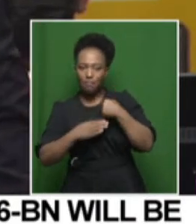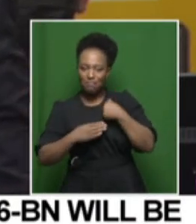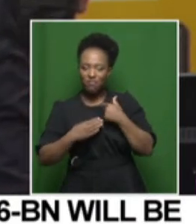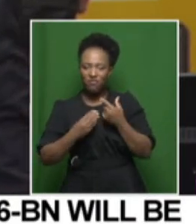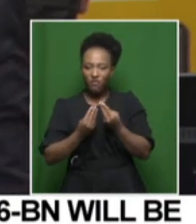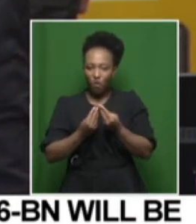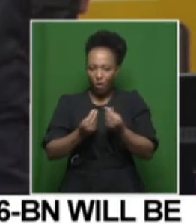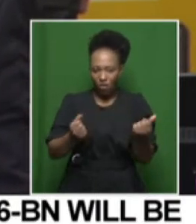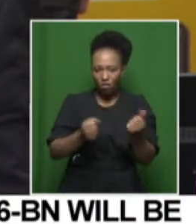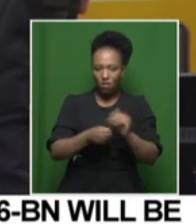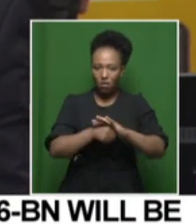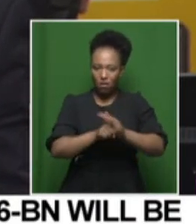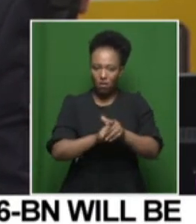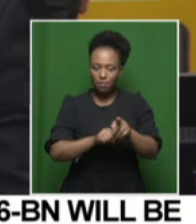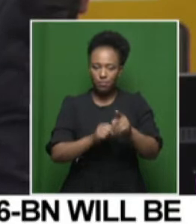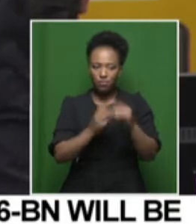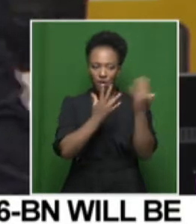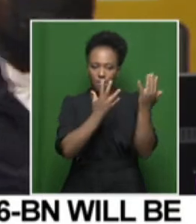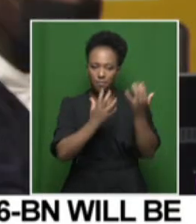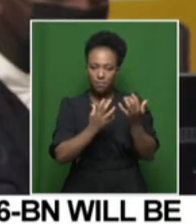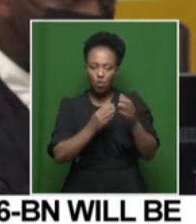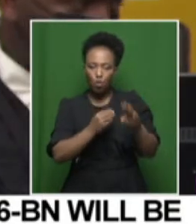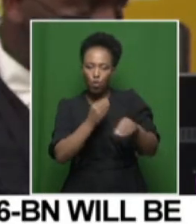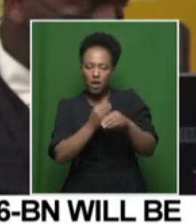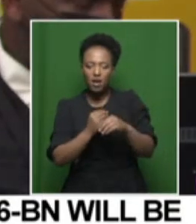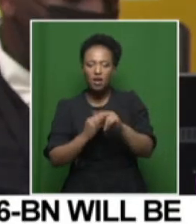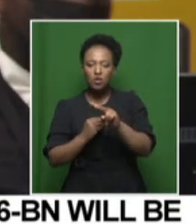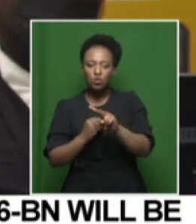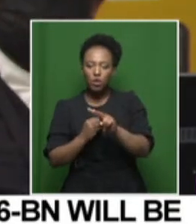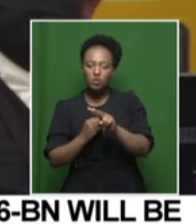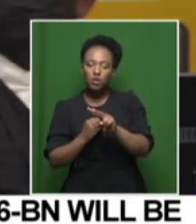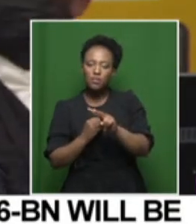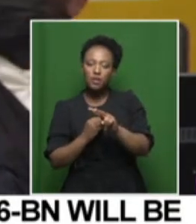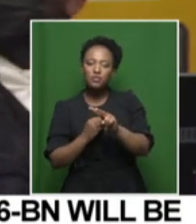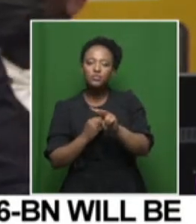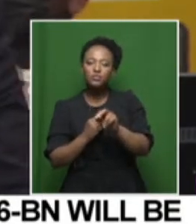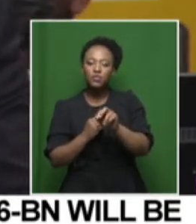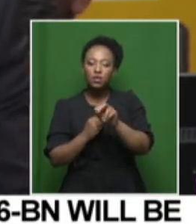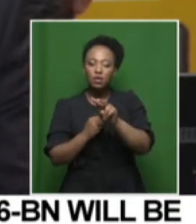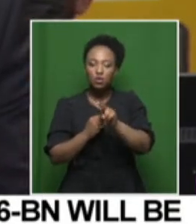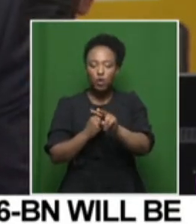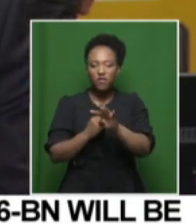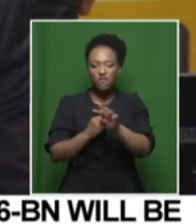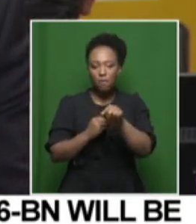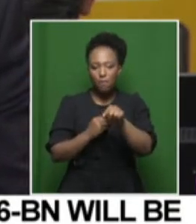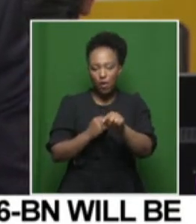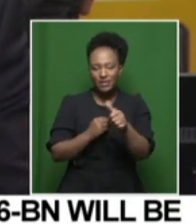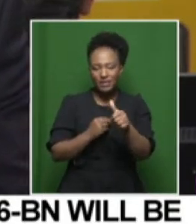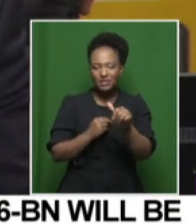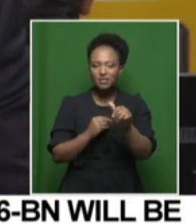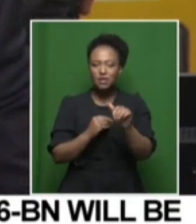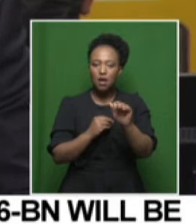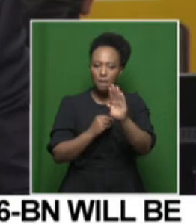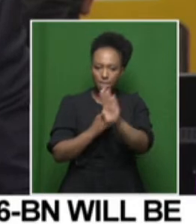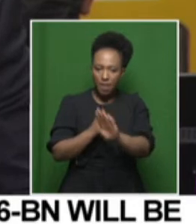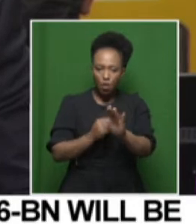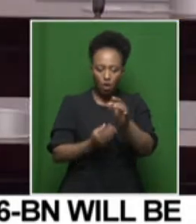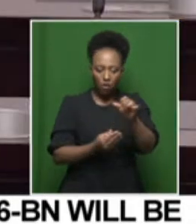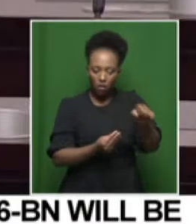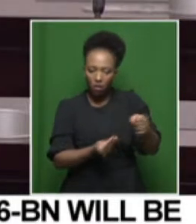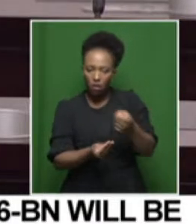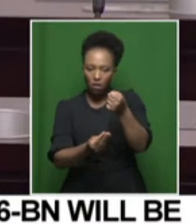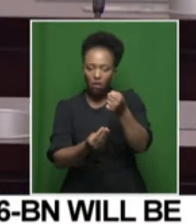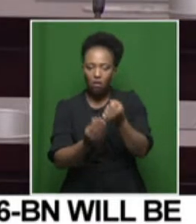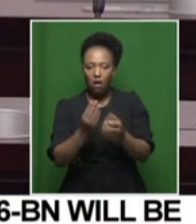this budget, we are adding 24.6 billion for provincial education department to address the